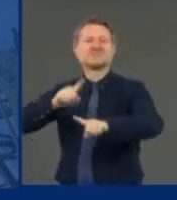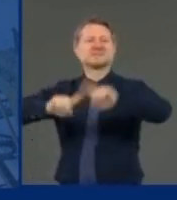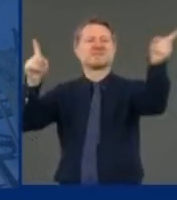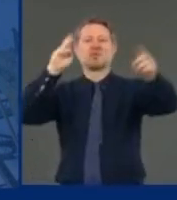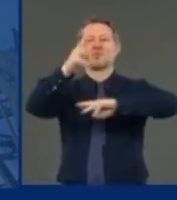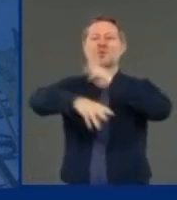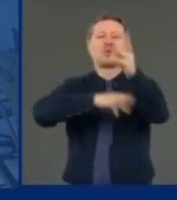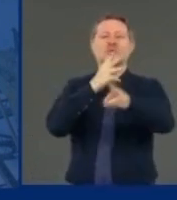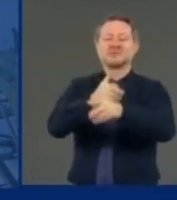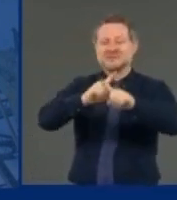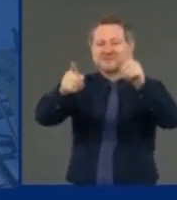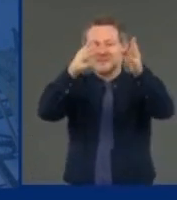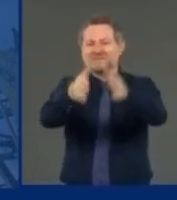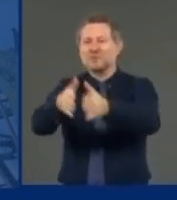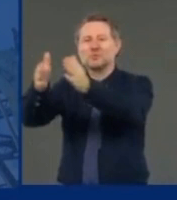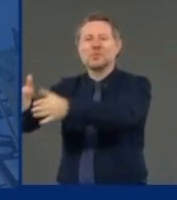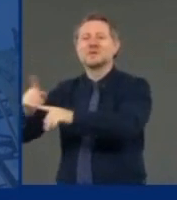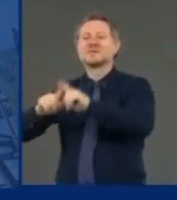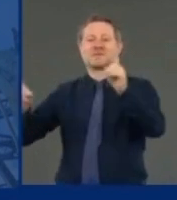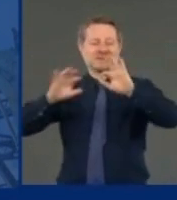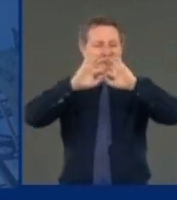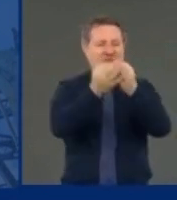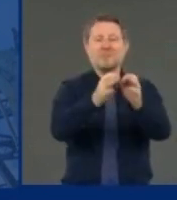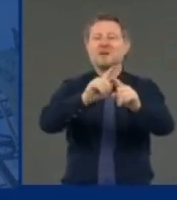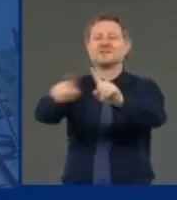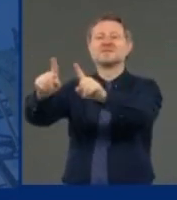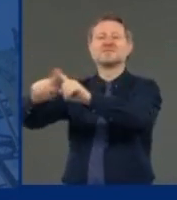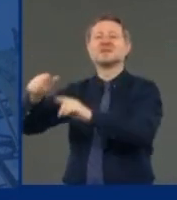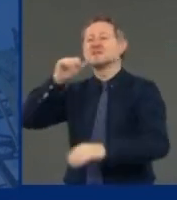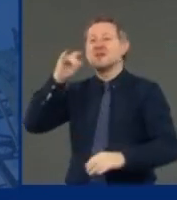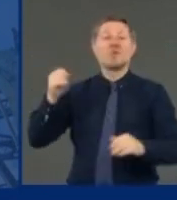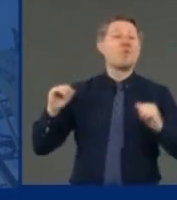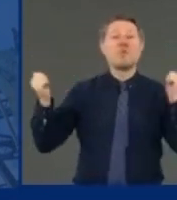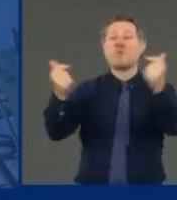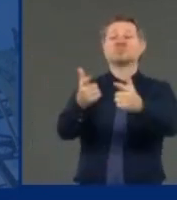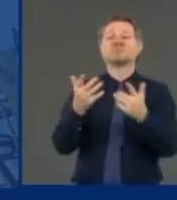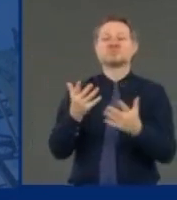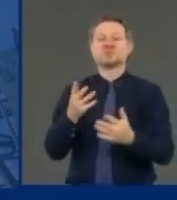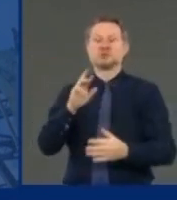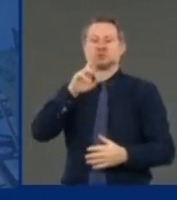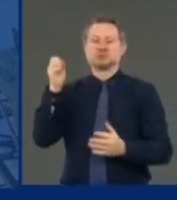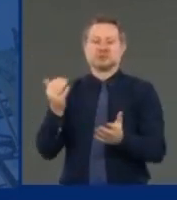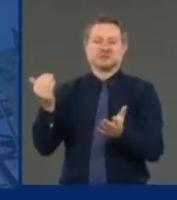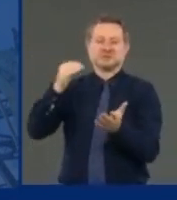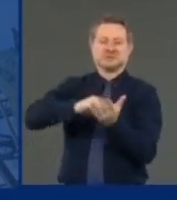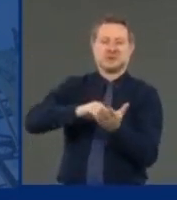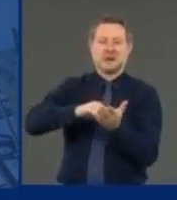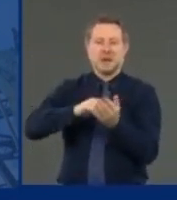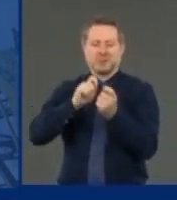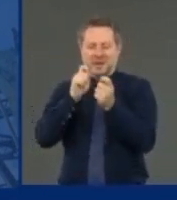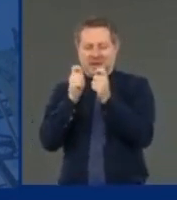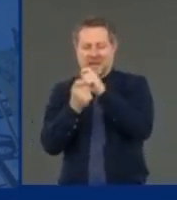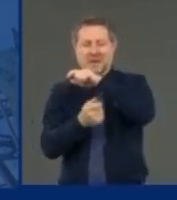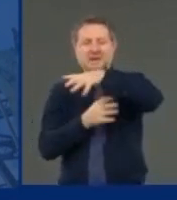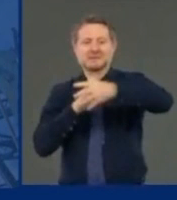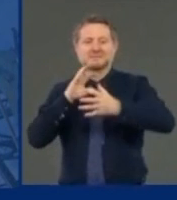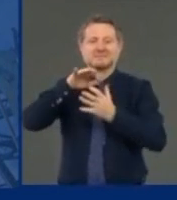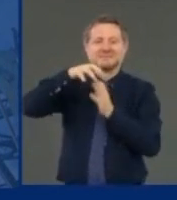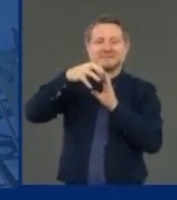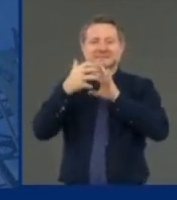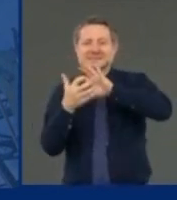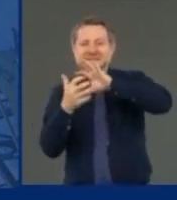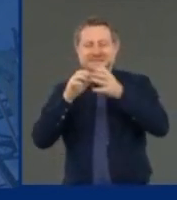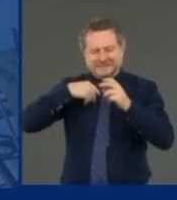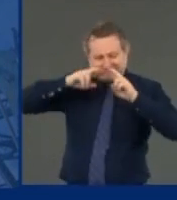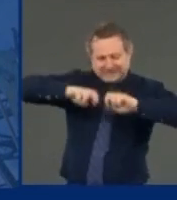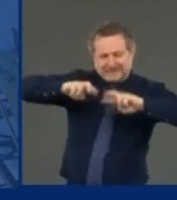families. We're all trying to recalibrate and reassess who we are and how we live and what's important, what's